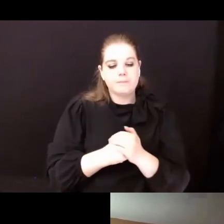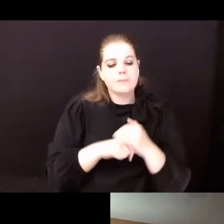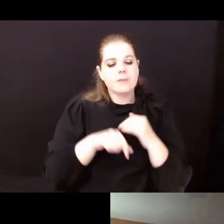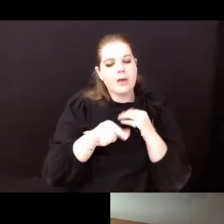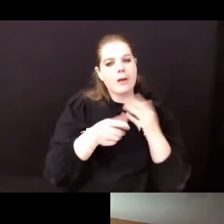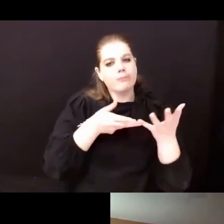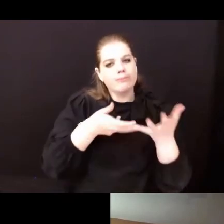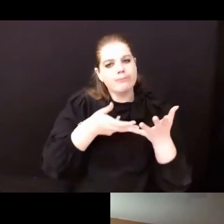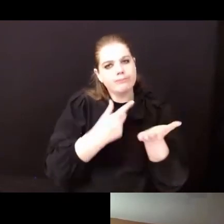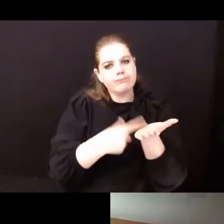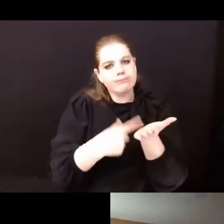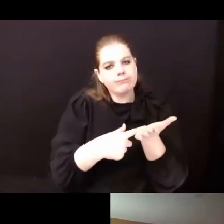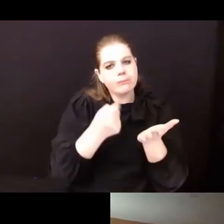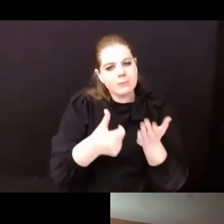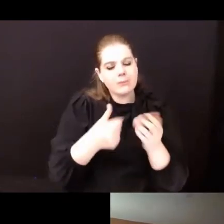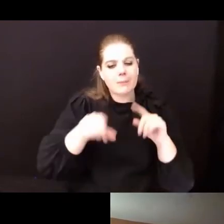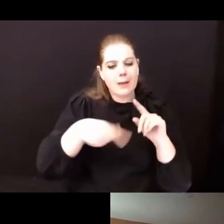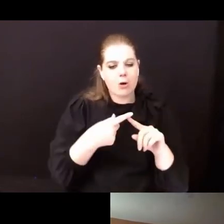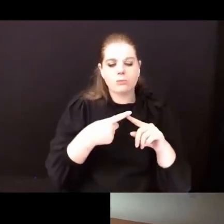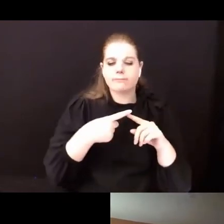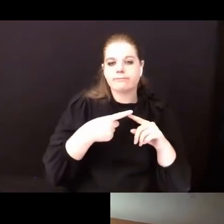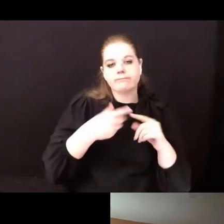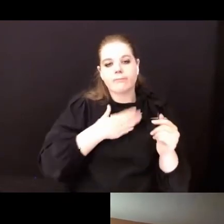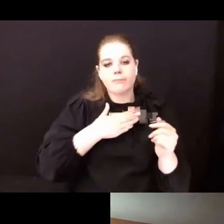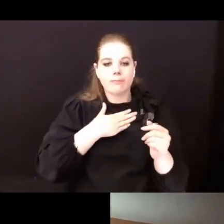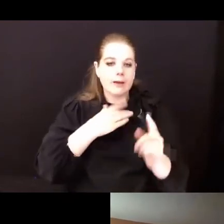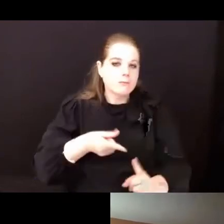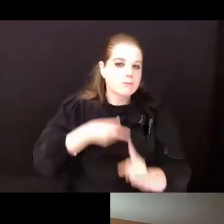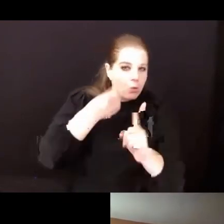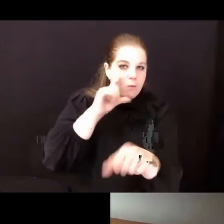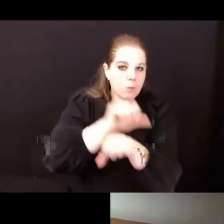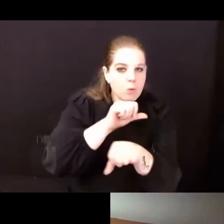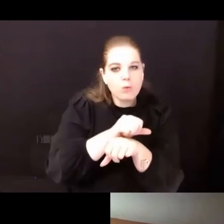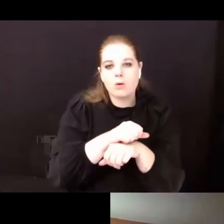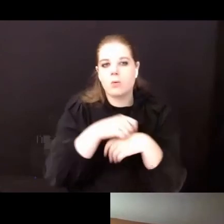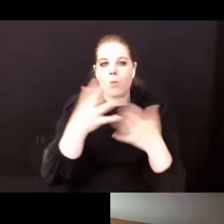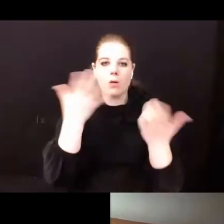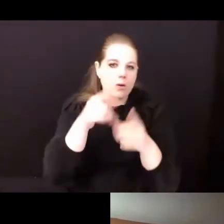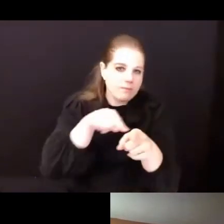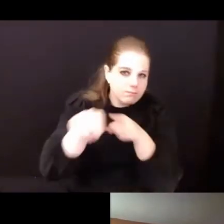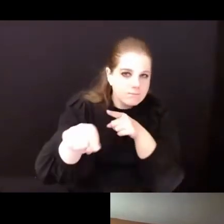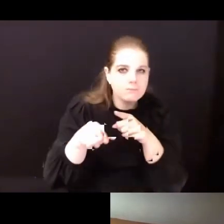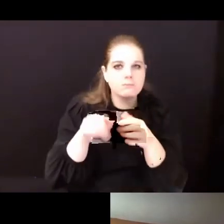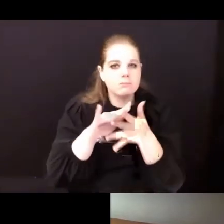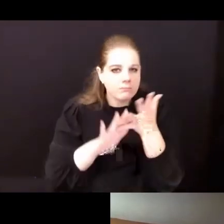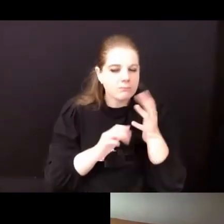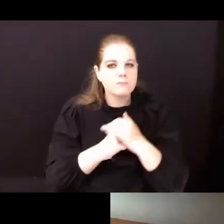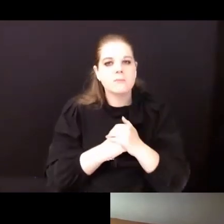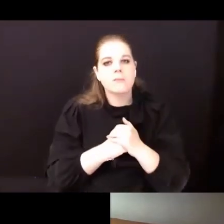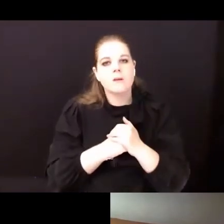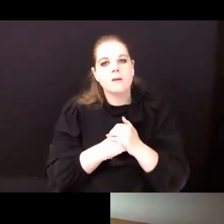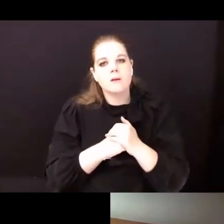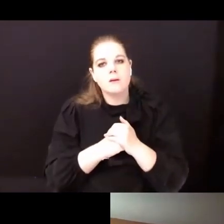my education was, but then said, well, we feel that these are the type